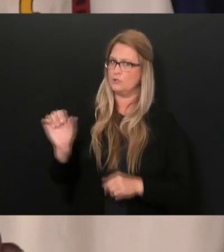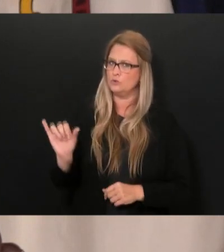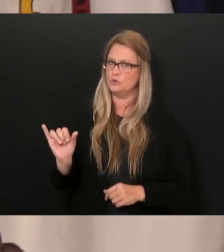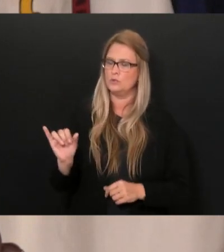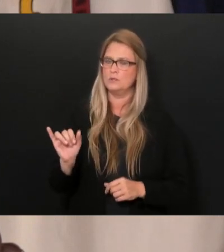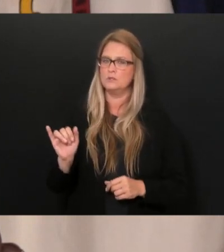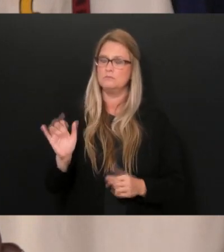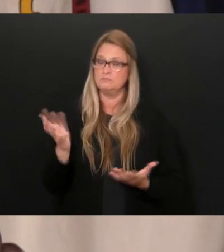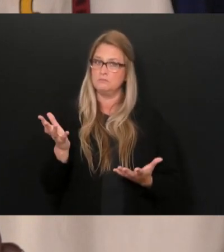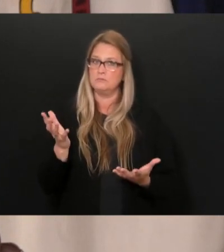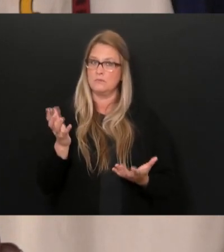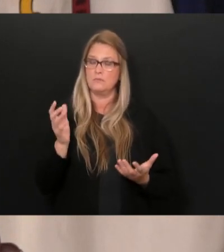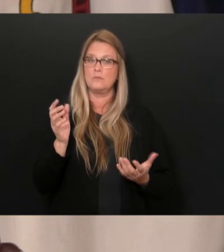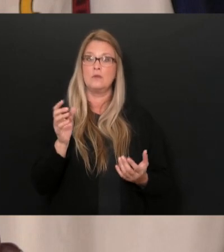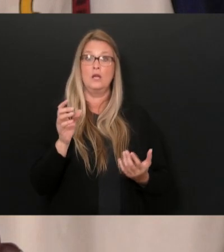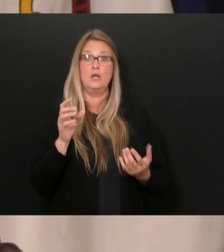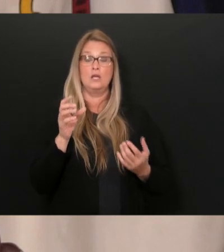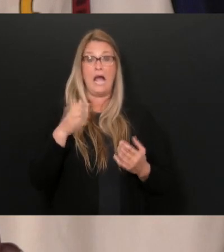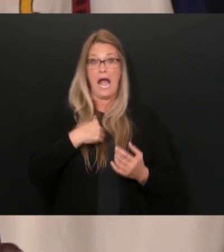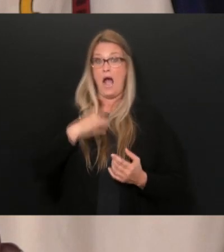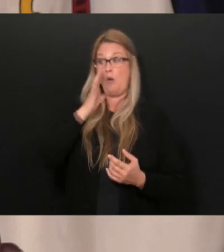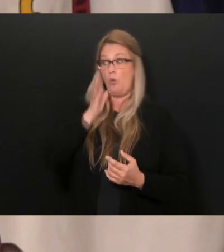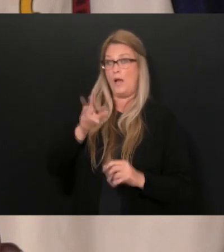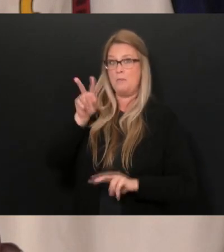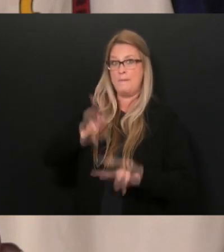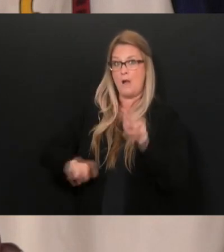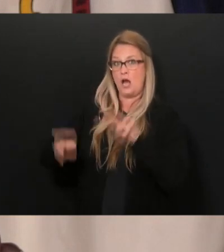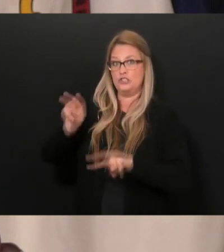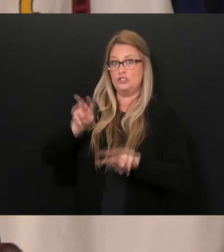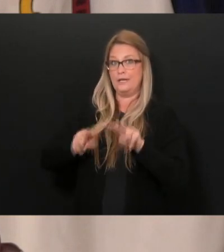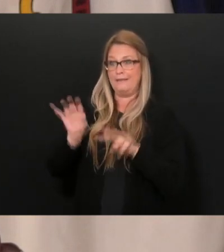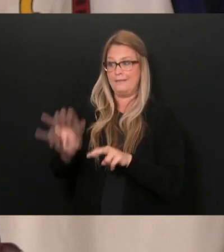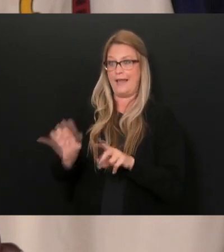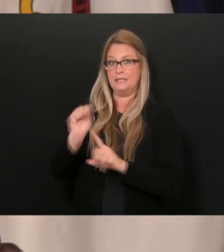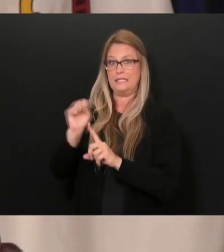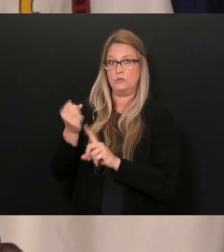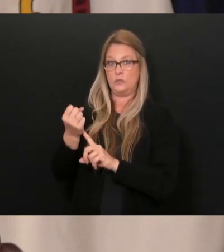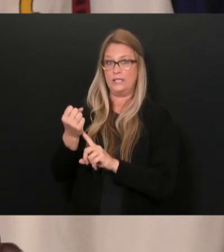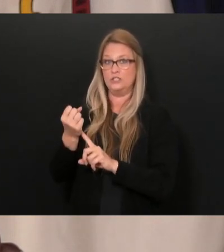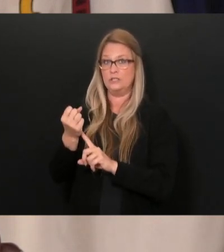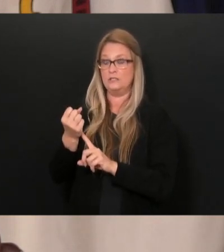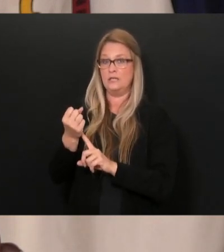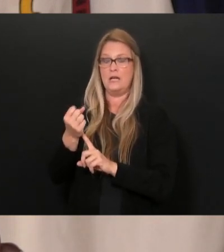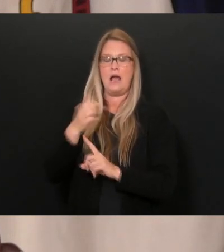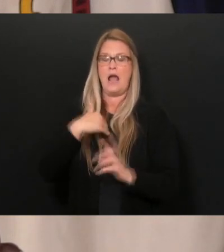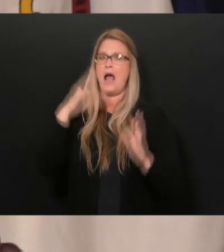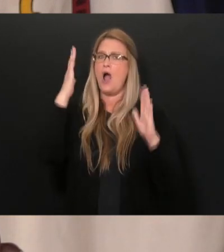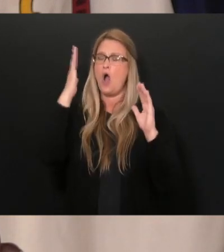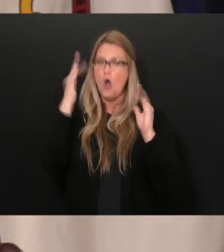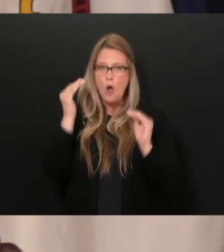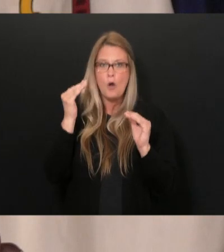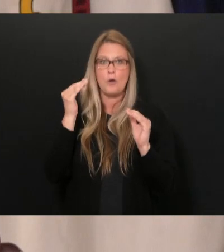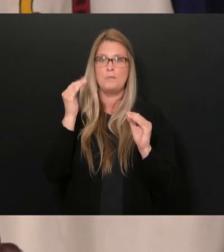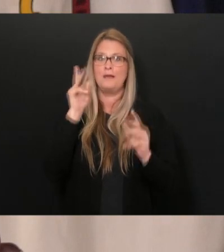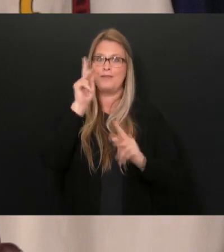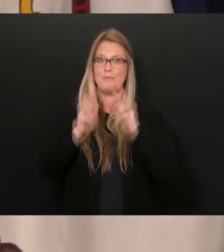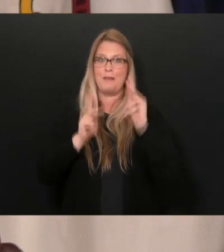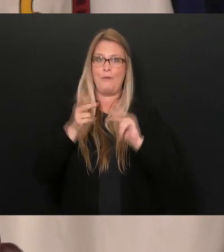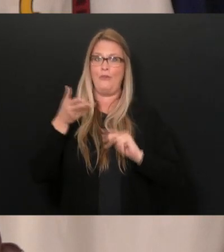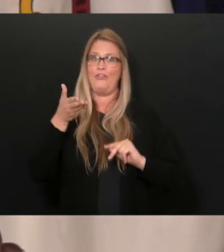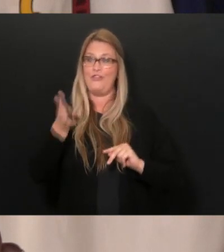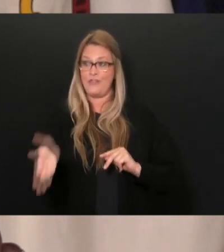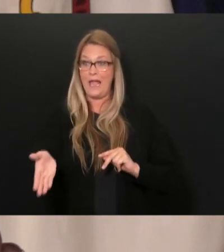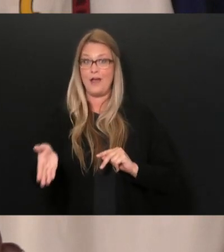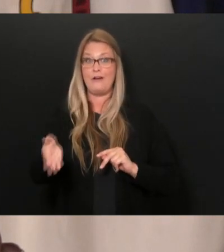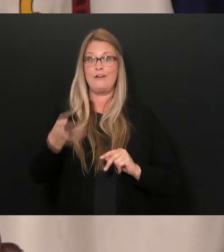that, and we're gonna monitor in every way. And I hope that each and every person that is on those trails